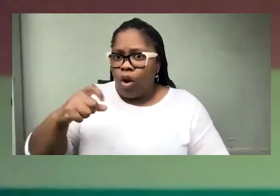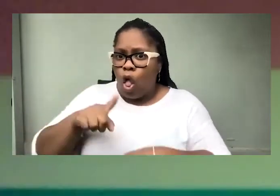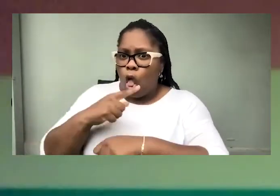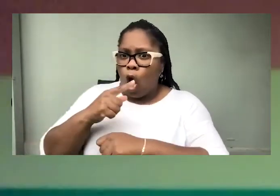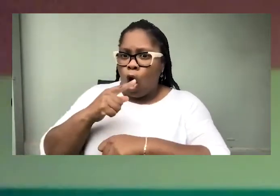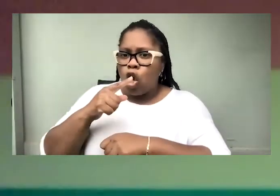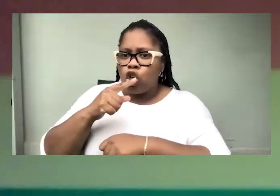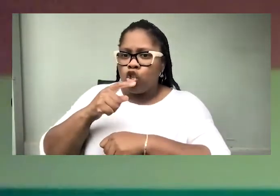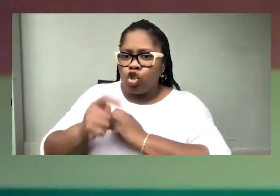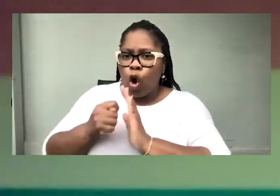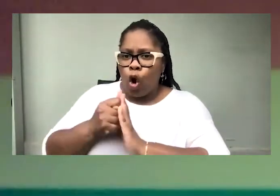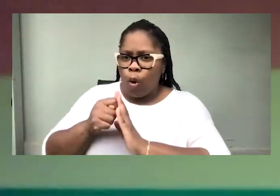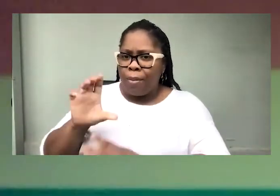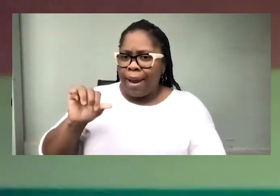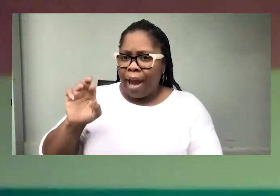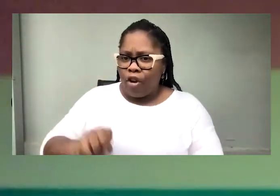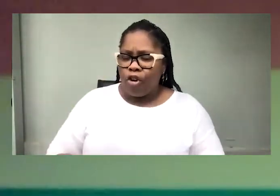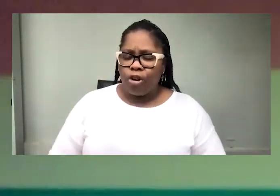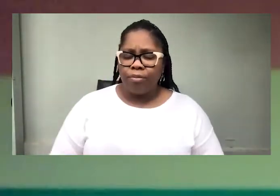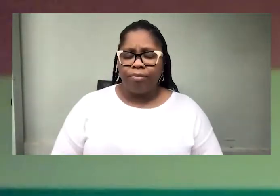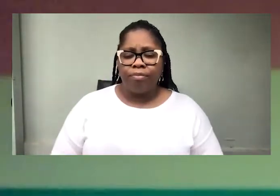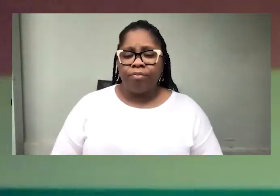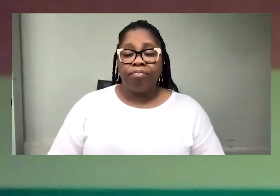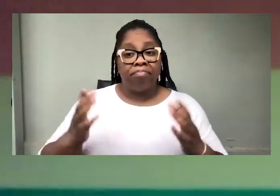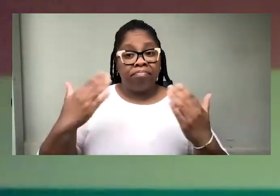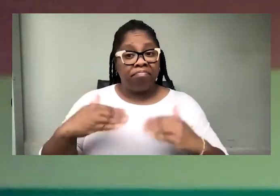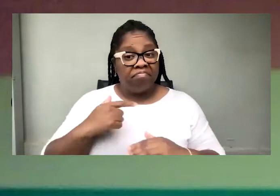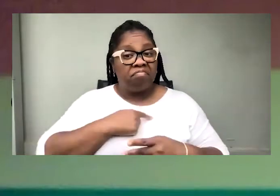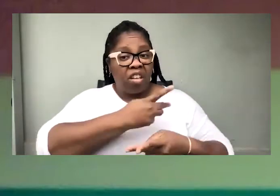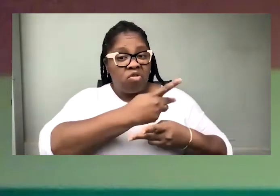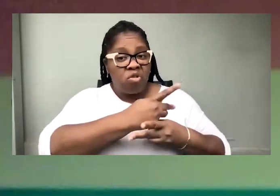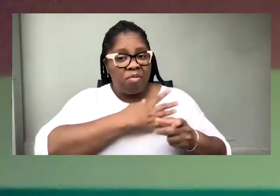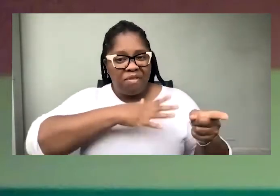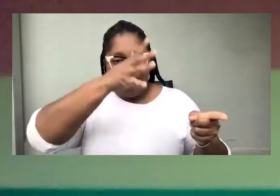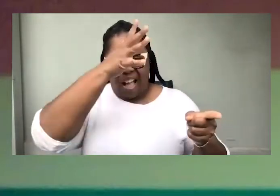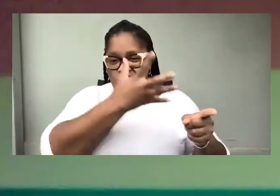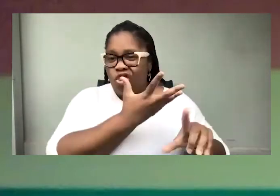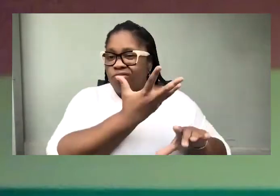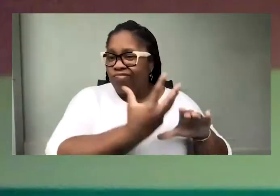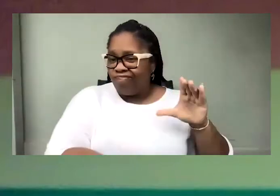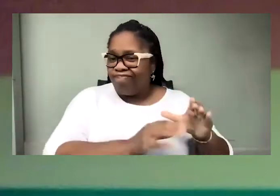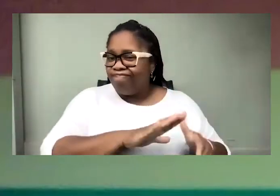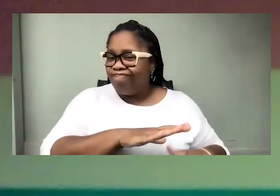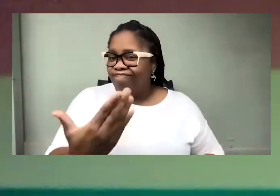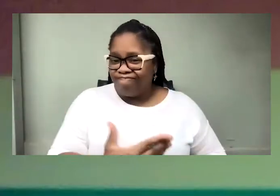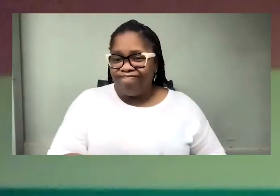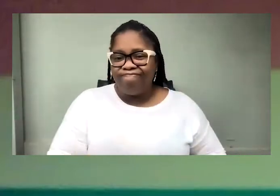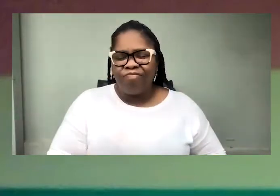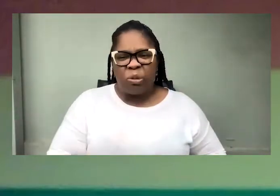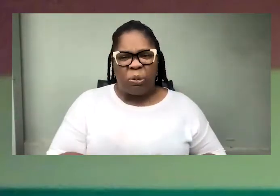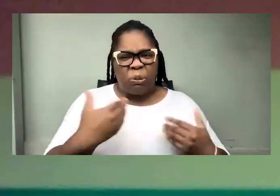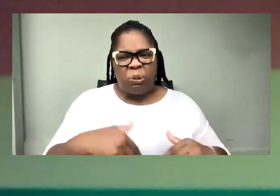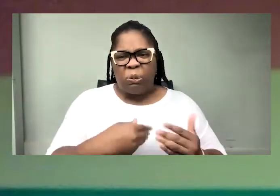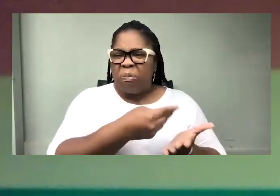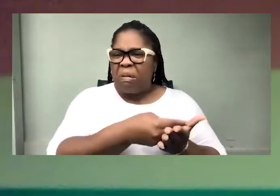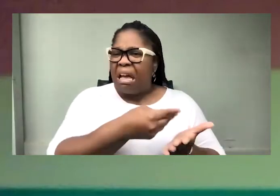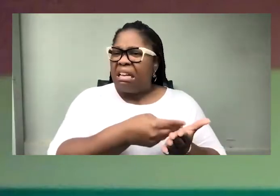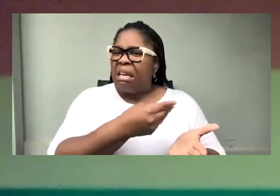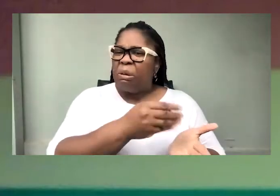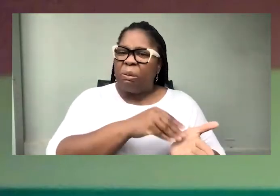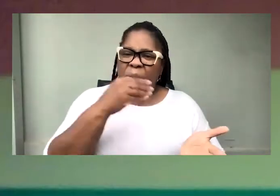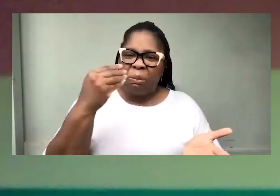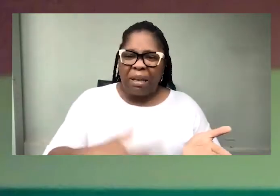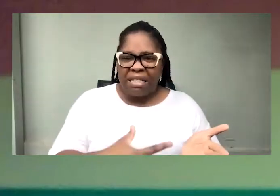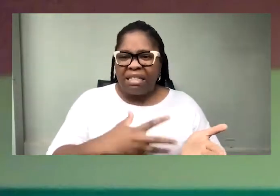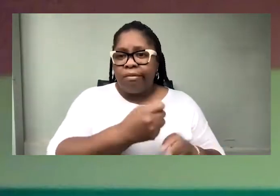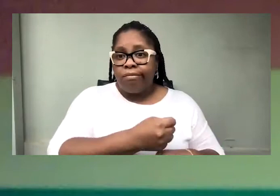was a caregiver for my father who's passed away, and one of it is just money. Things are expensive. He was in memory